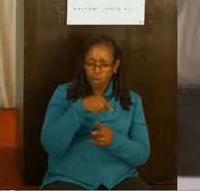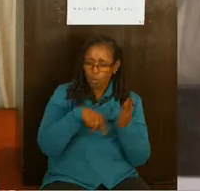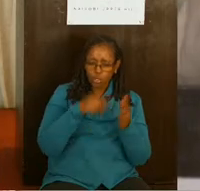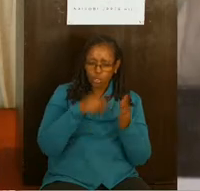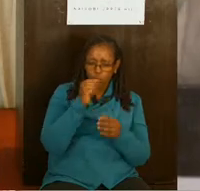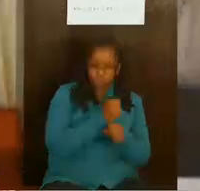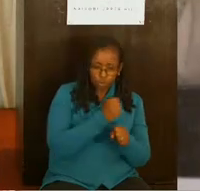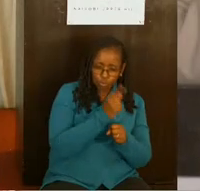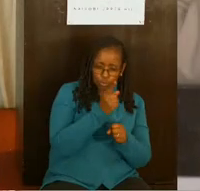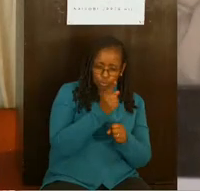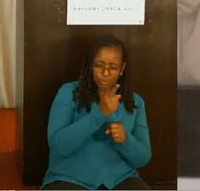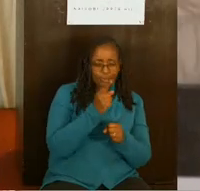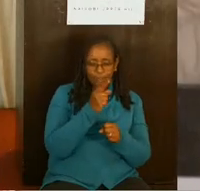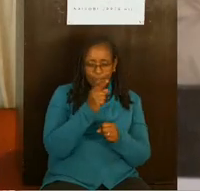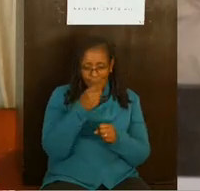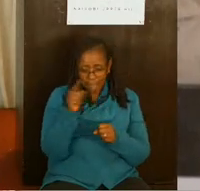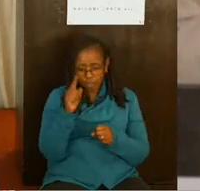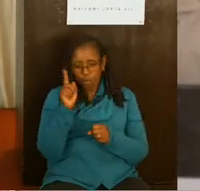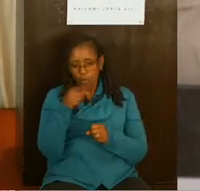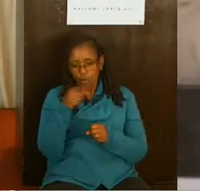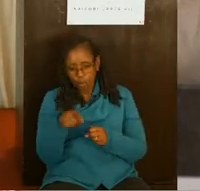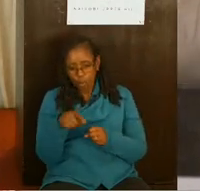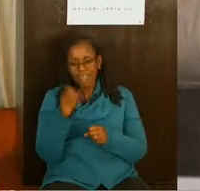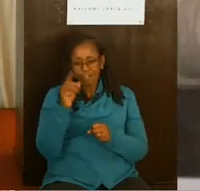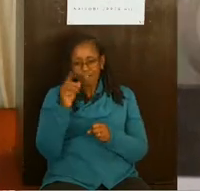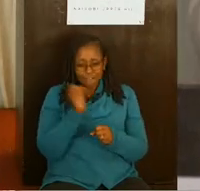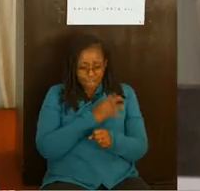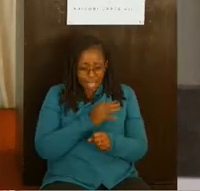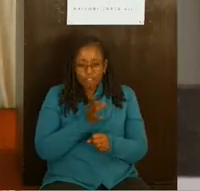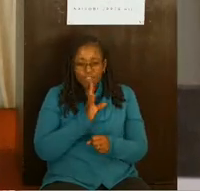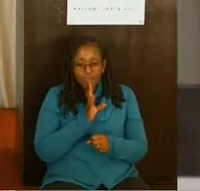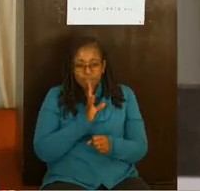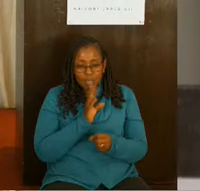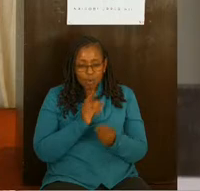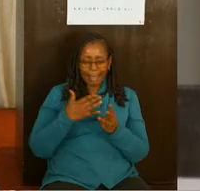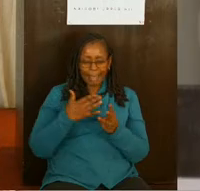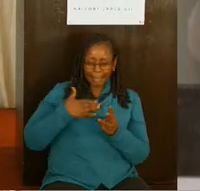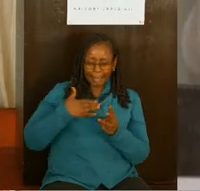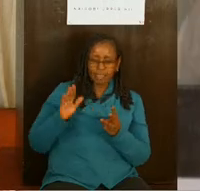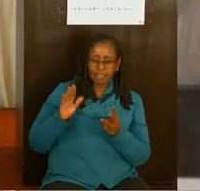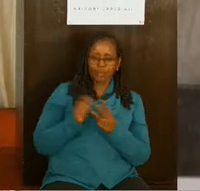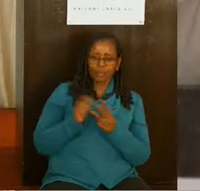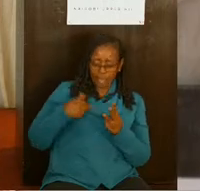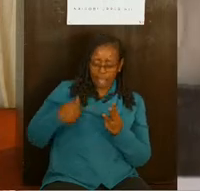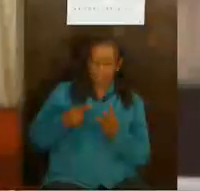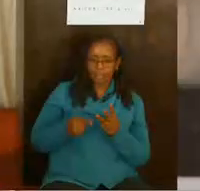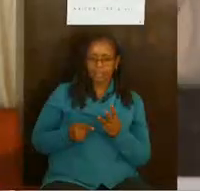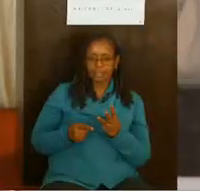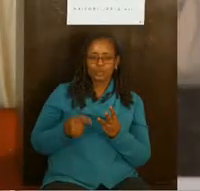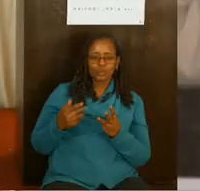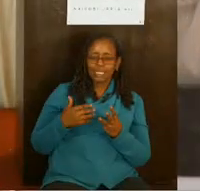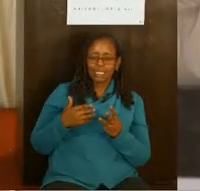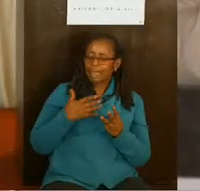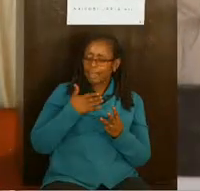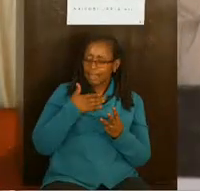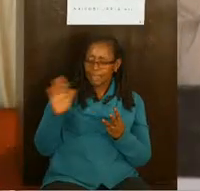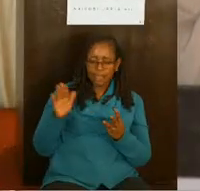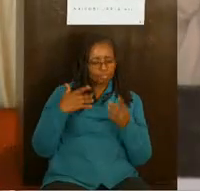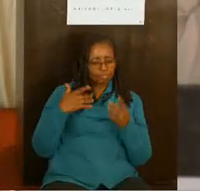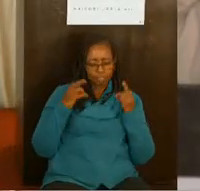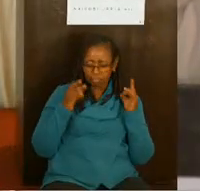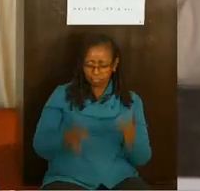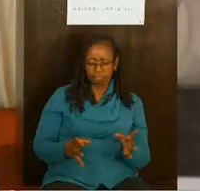right but if again we fear even to speak out then we hate it with our hearts we just hit we don't like this thing